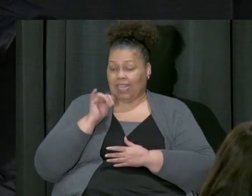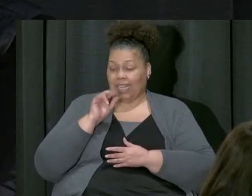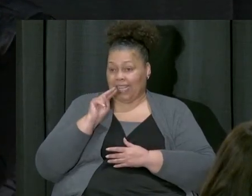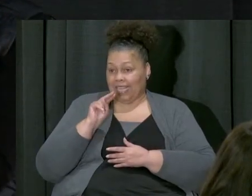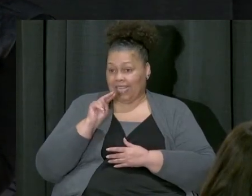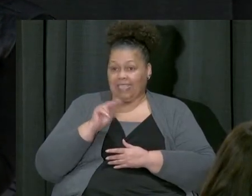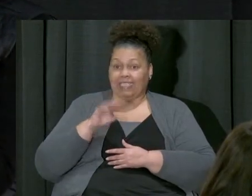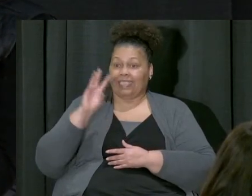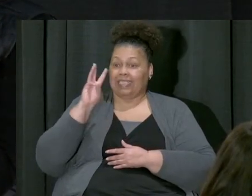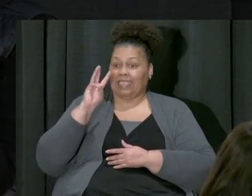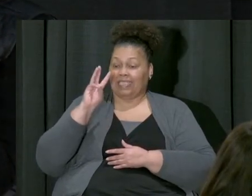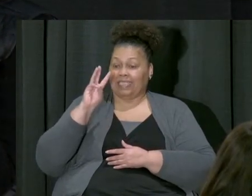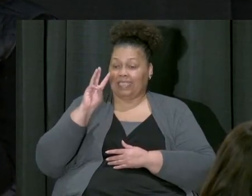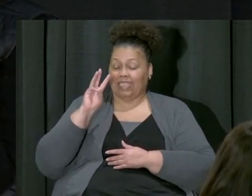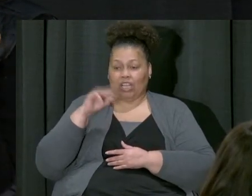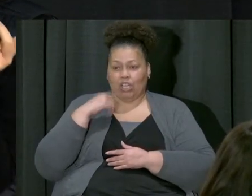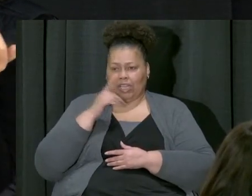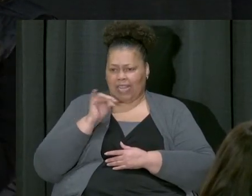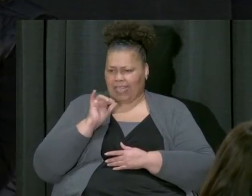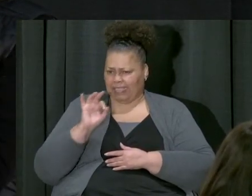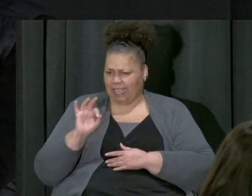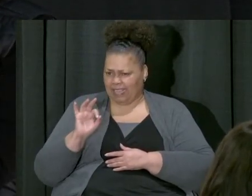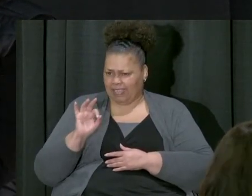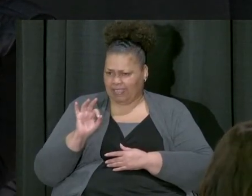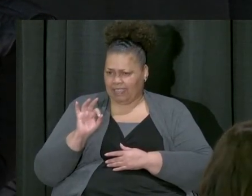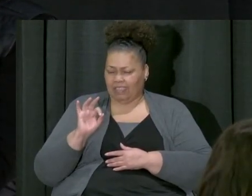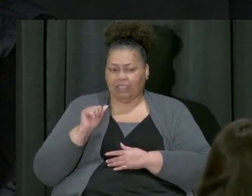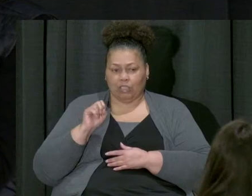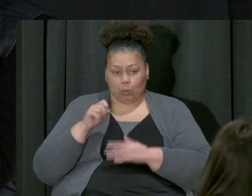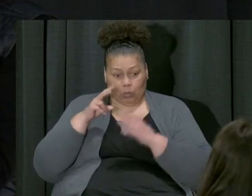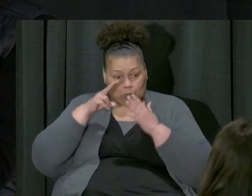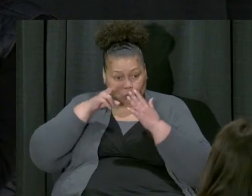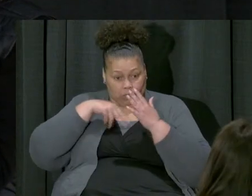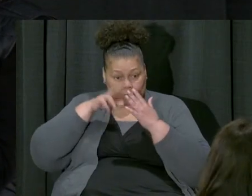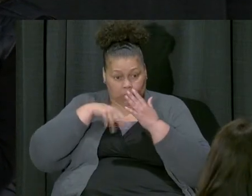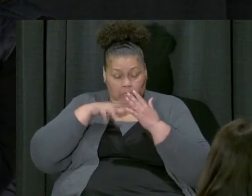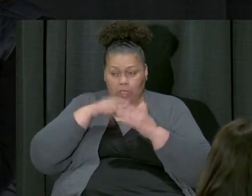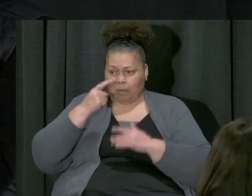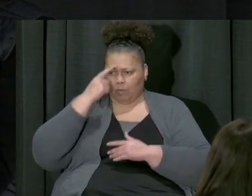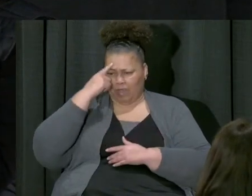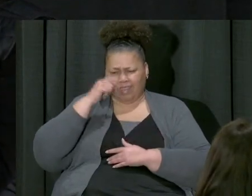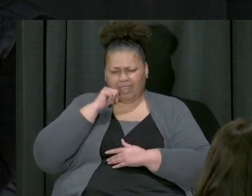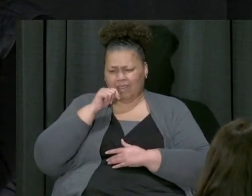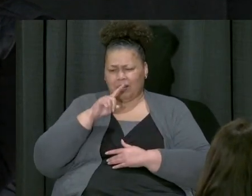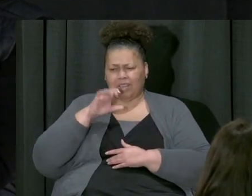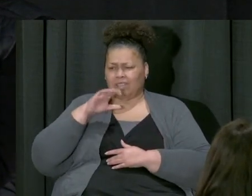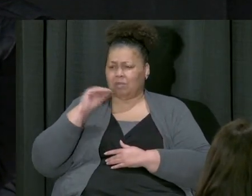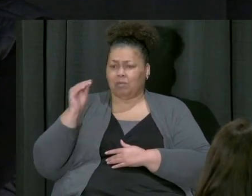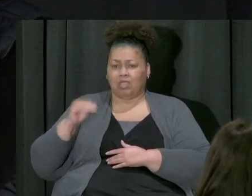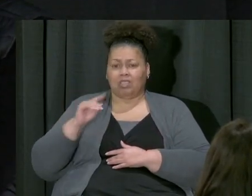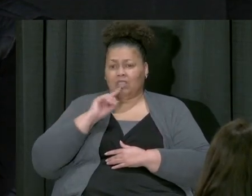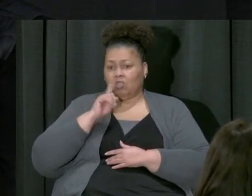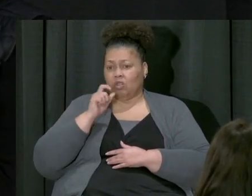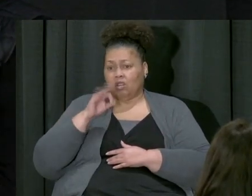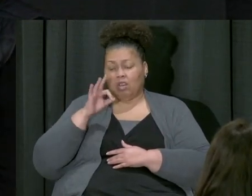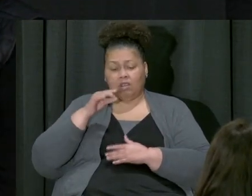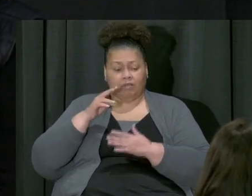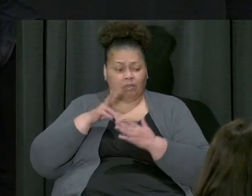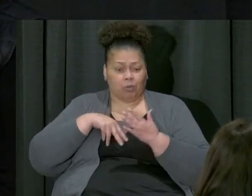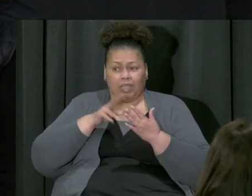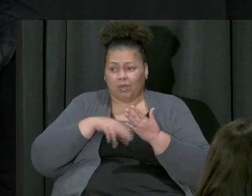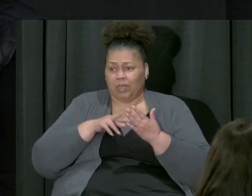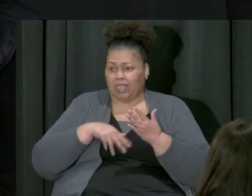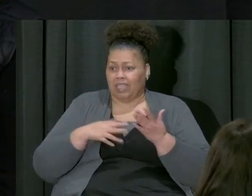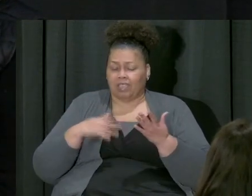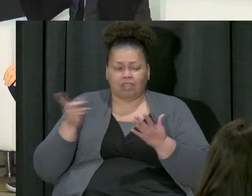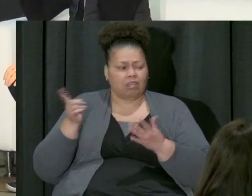9. So when reading a text, the brain is never 100% sure of what they are reading.